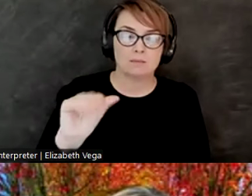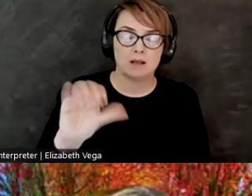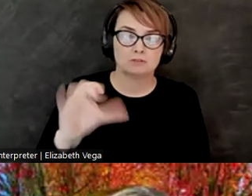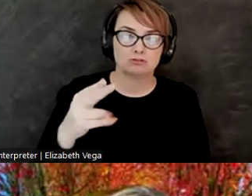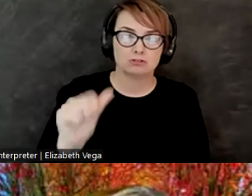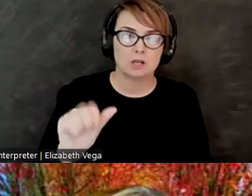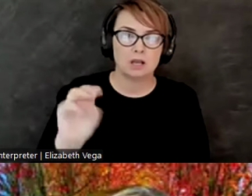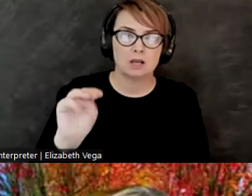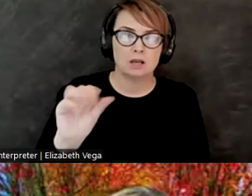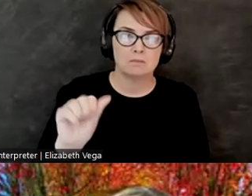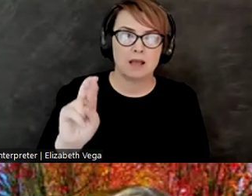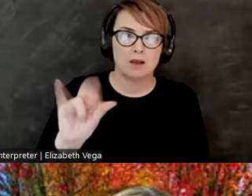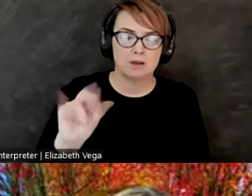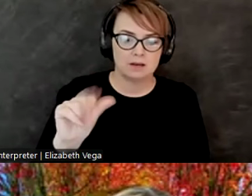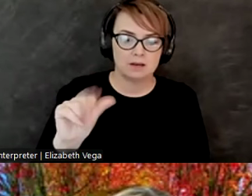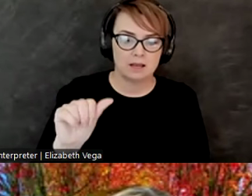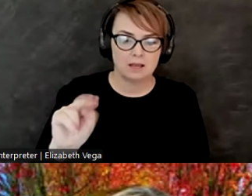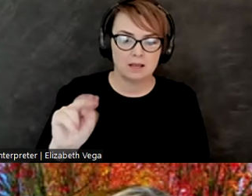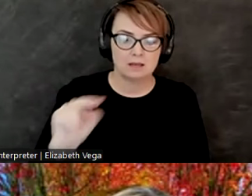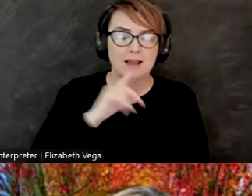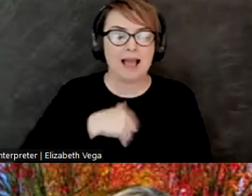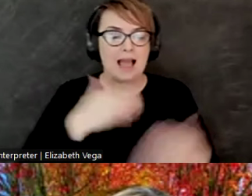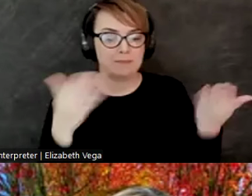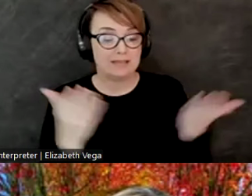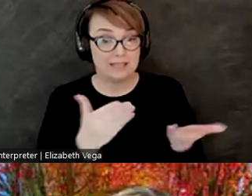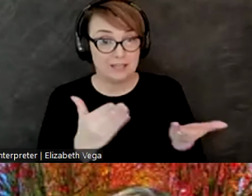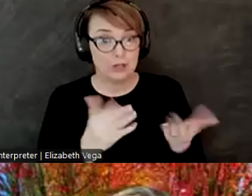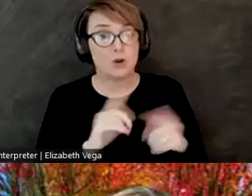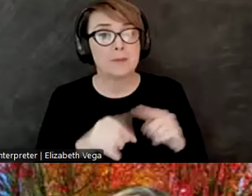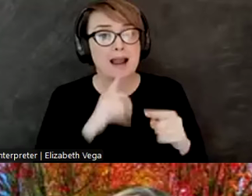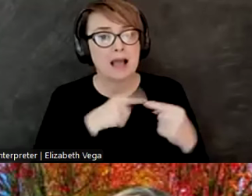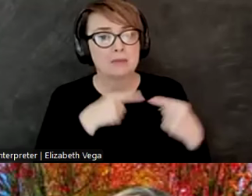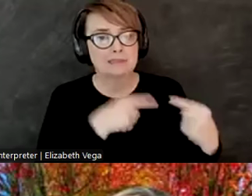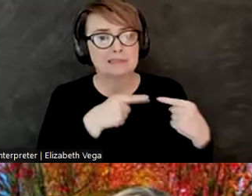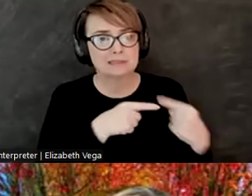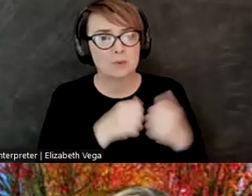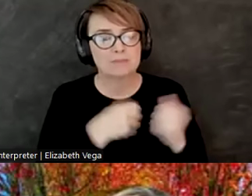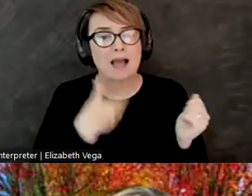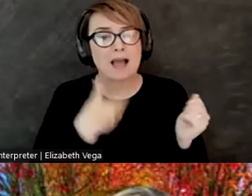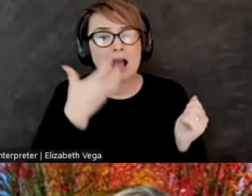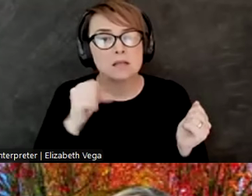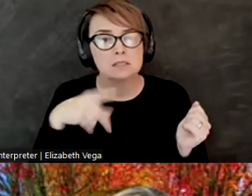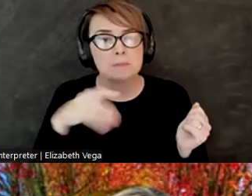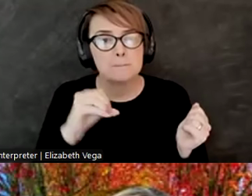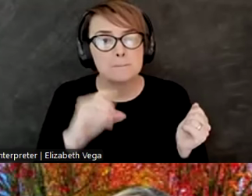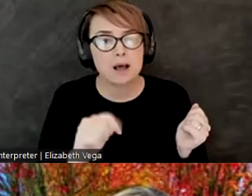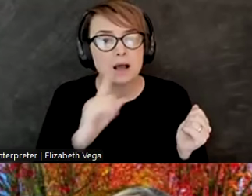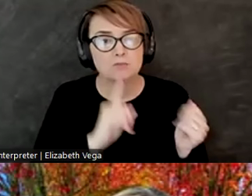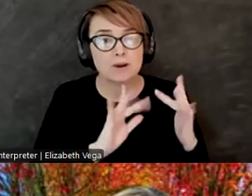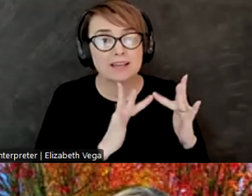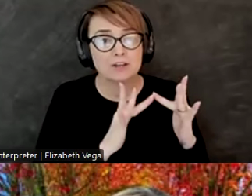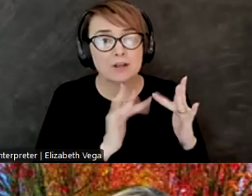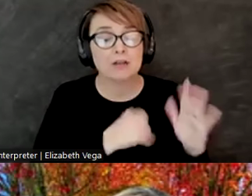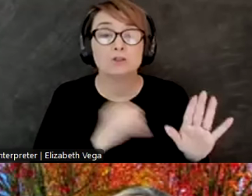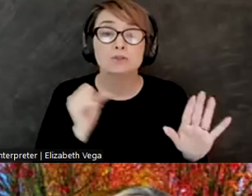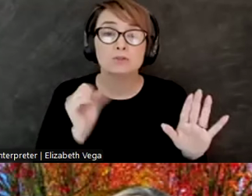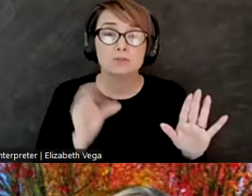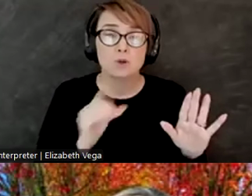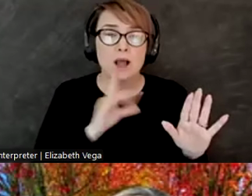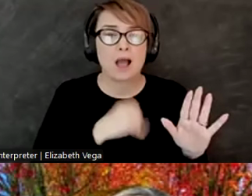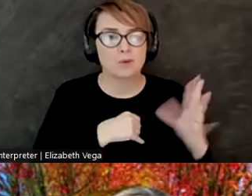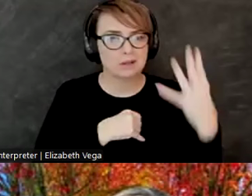Hi, good morning. I'm here. I'm having some difficulties with my hotspot, so Okay. I'm gonna turn on my